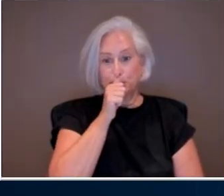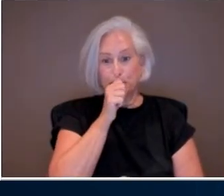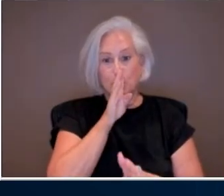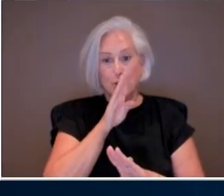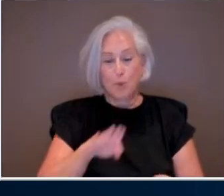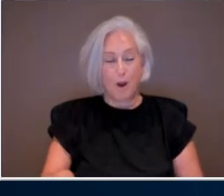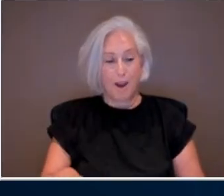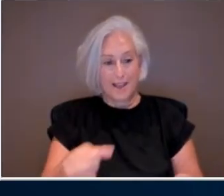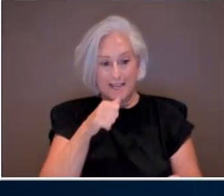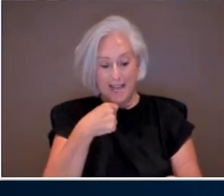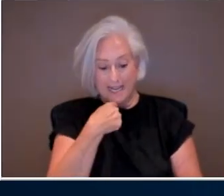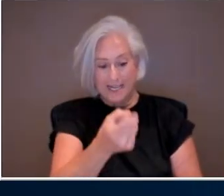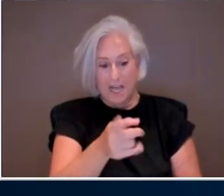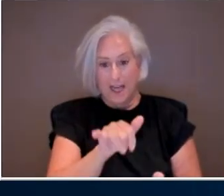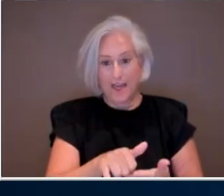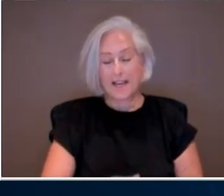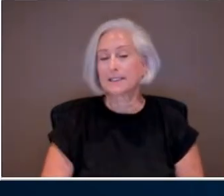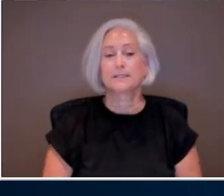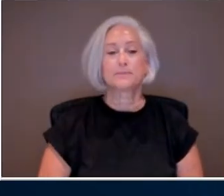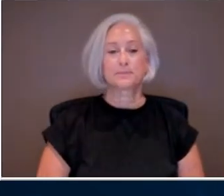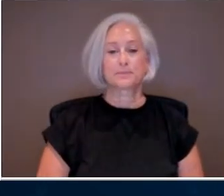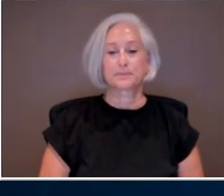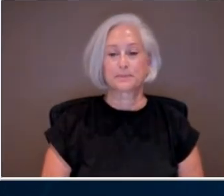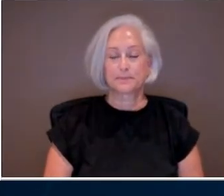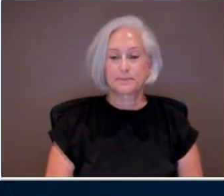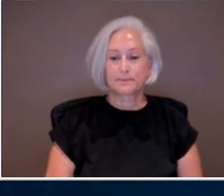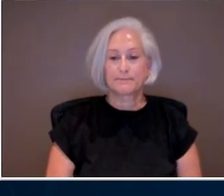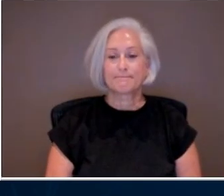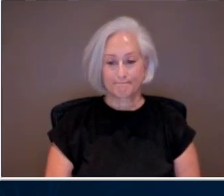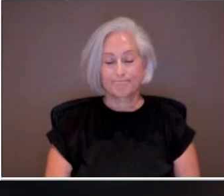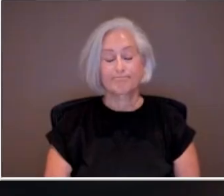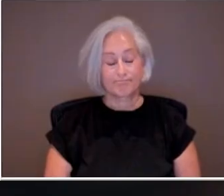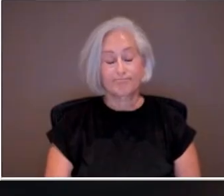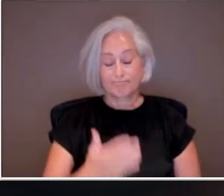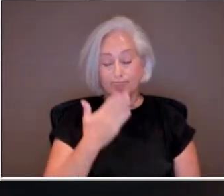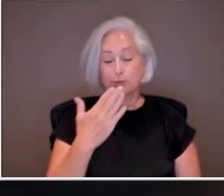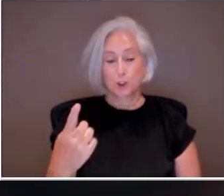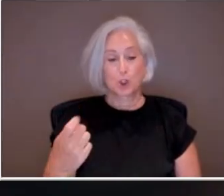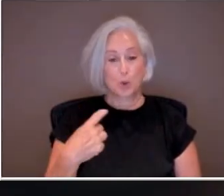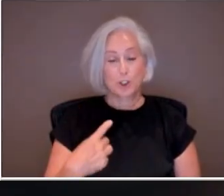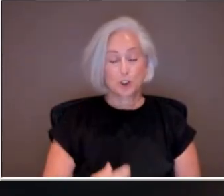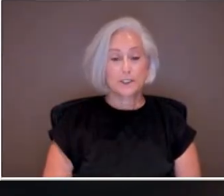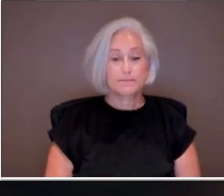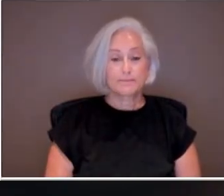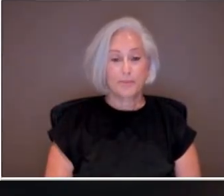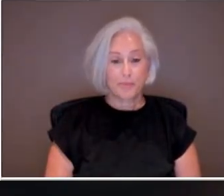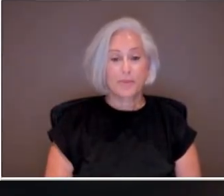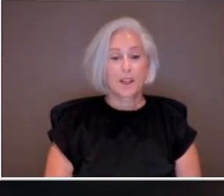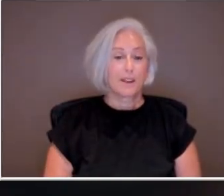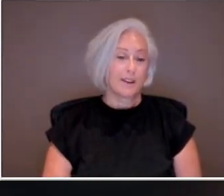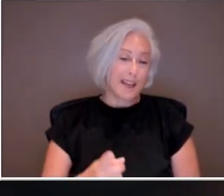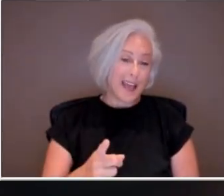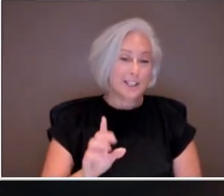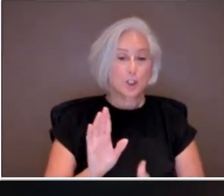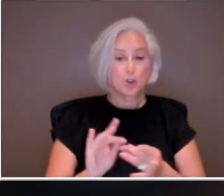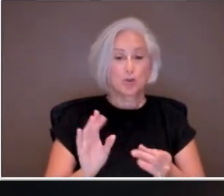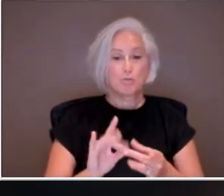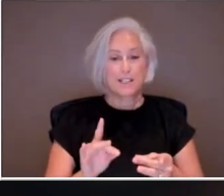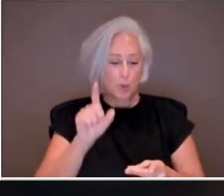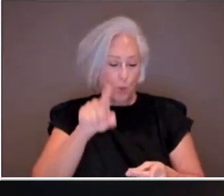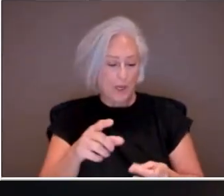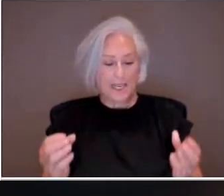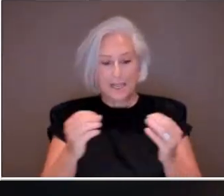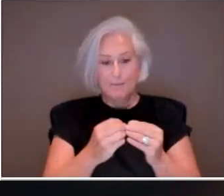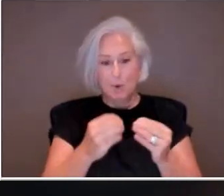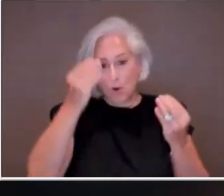to the patient but sending her to this specialist? Well, good question. I think as Jay kind of alluded to, I think we need to have more answers